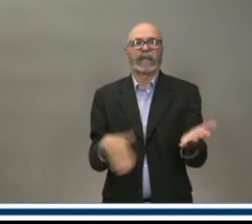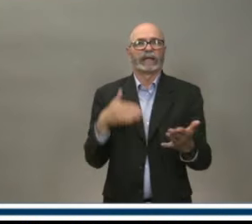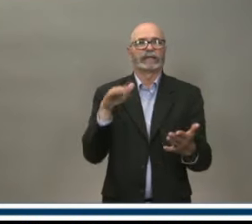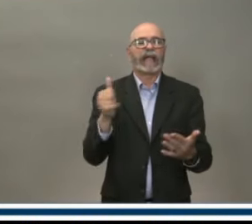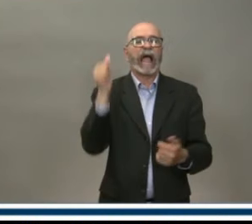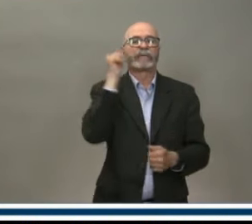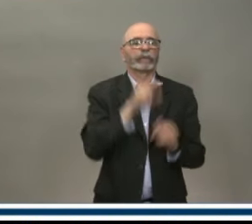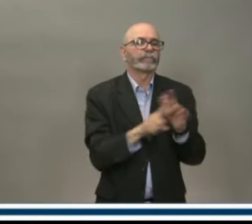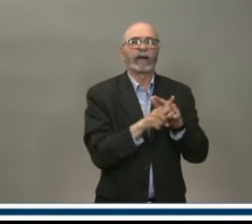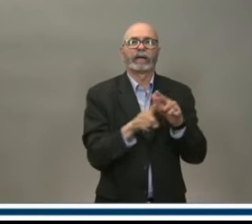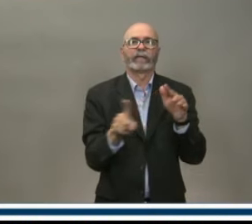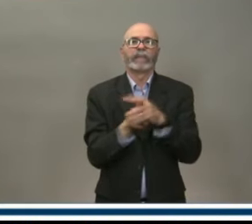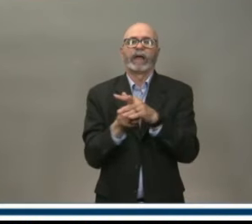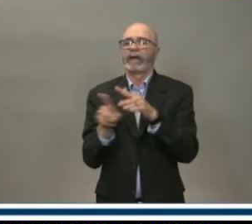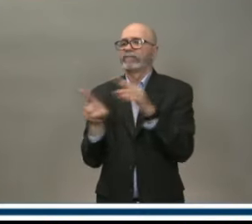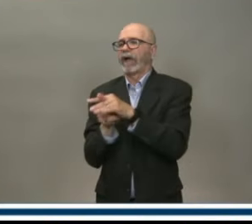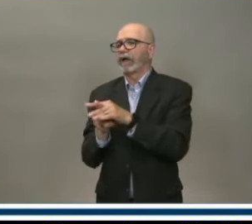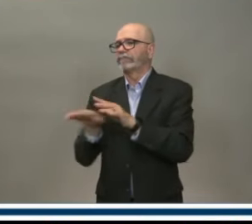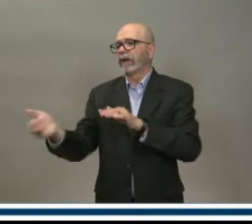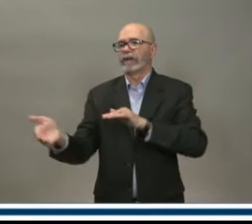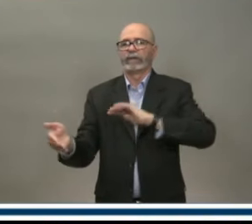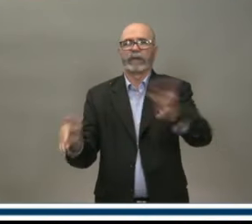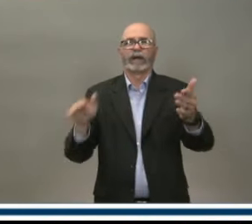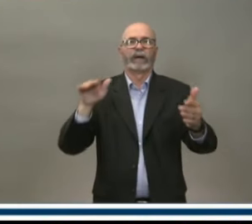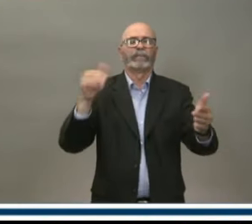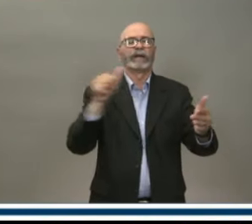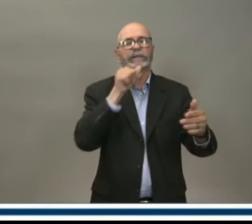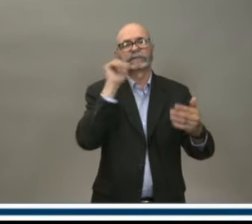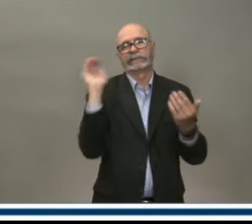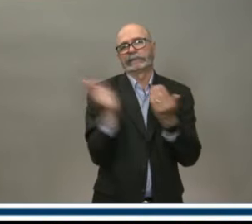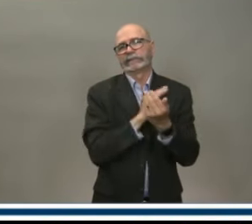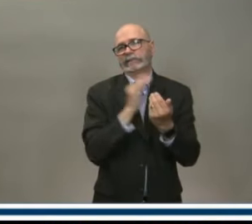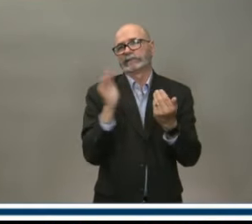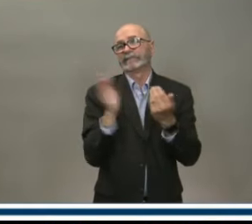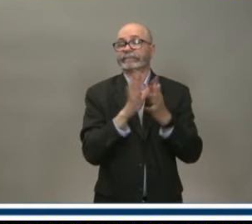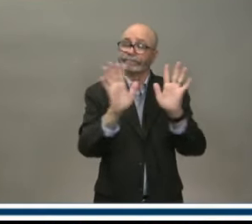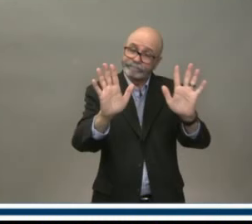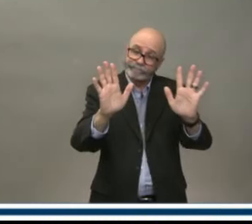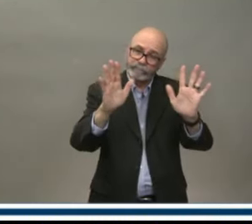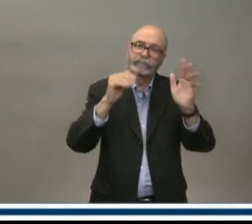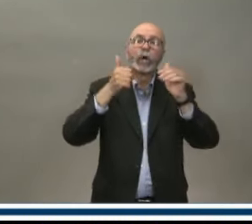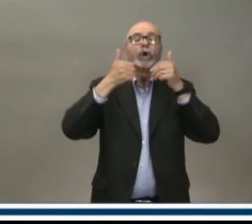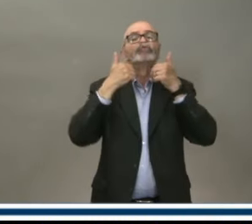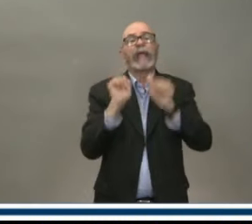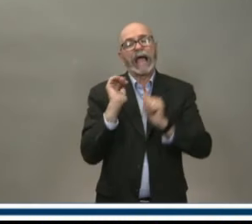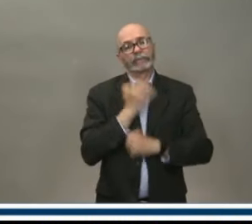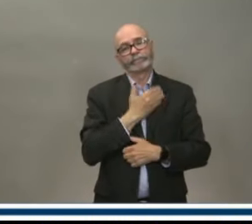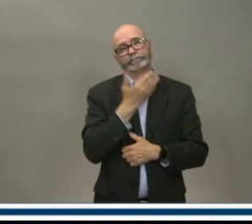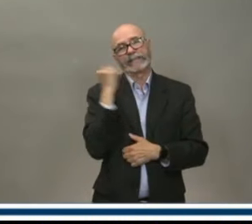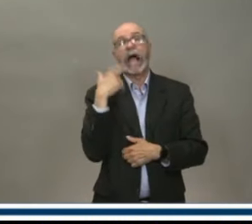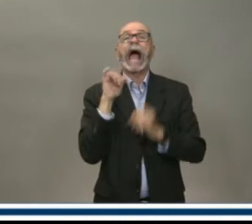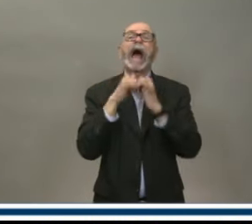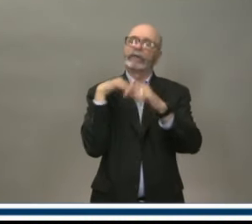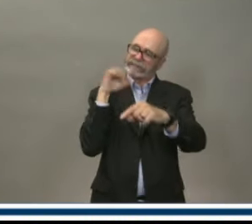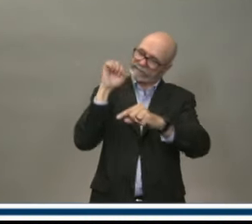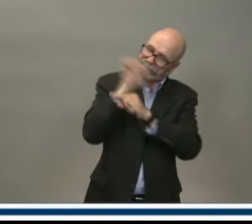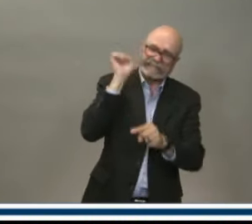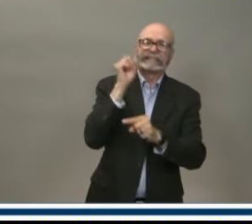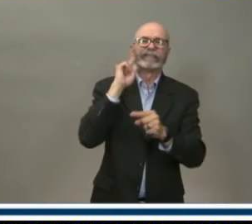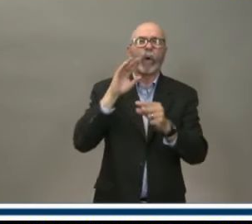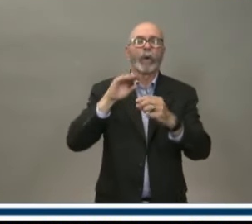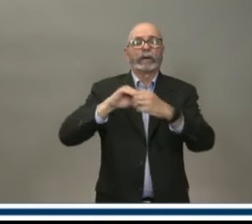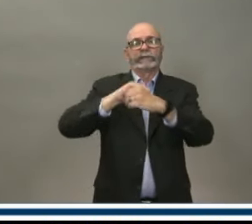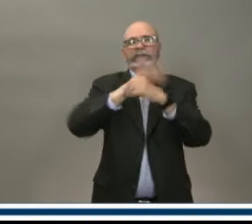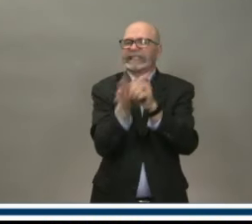any easier. We are doing everything we can to fight COVID, but it is a vicious virus. And in the midst of that